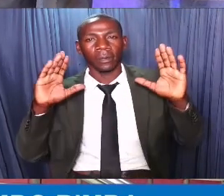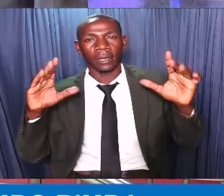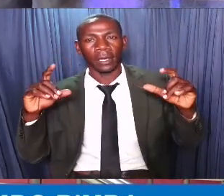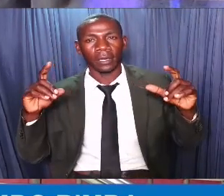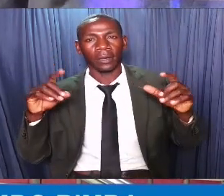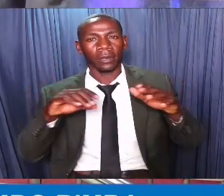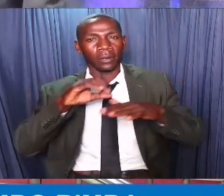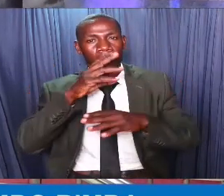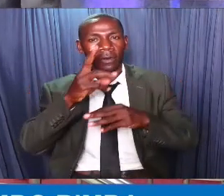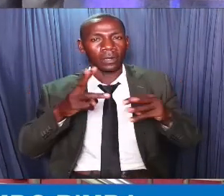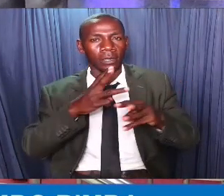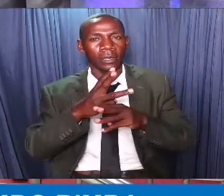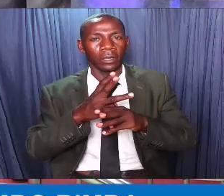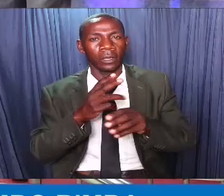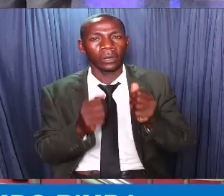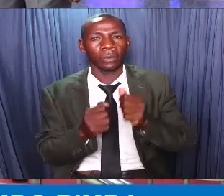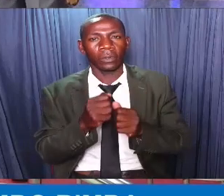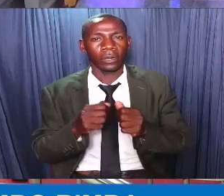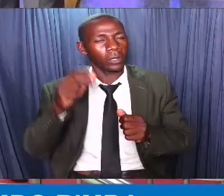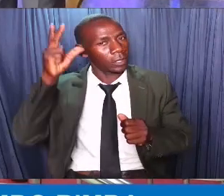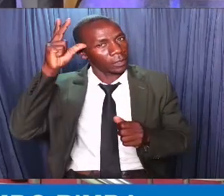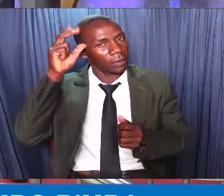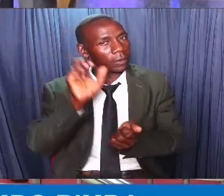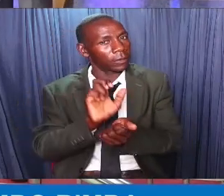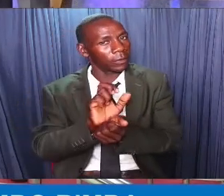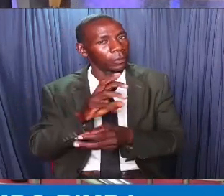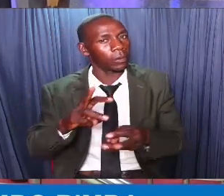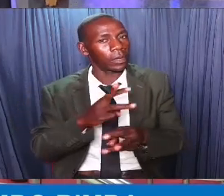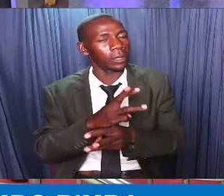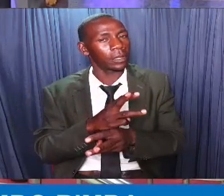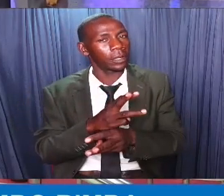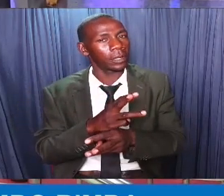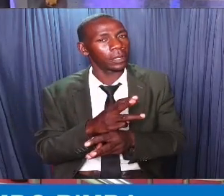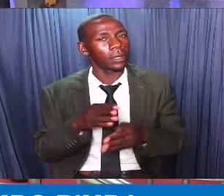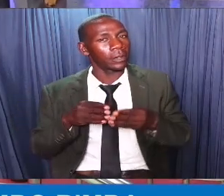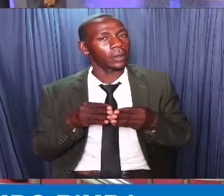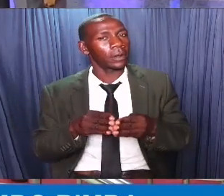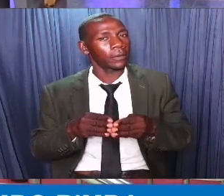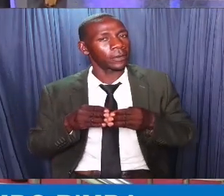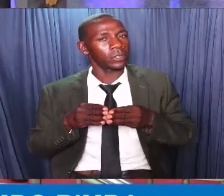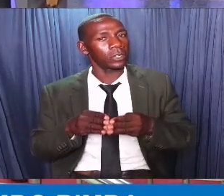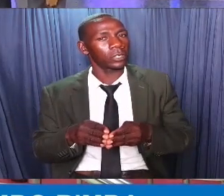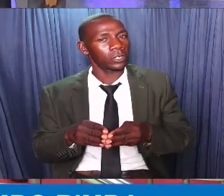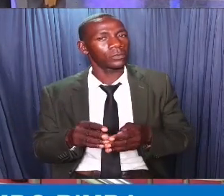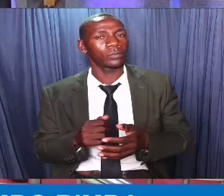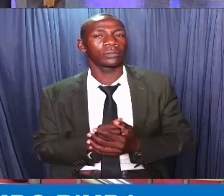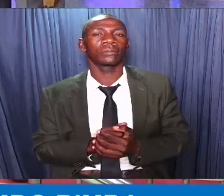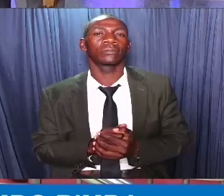jua. And the greatest sin under the sun. Ambayo shetani amenasa nayo ulimwengu. That the devil has captivated the world. Zina. Is fornication.